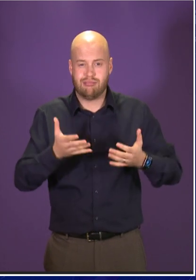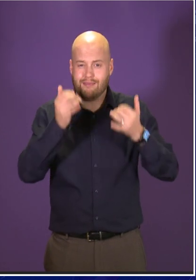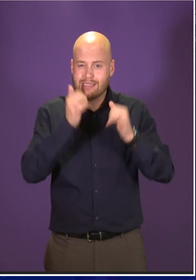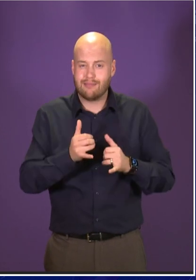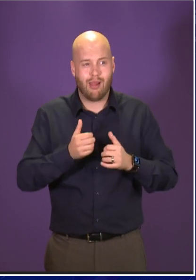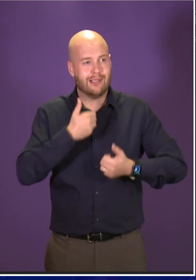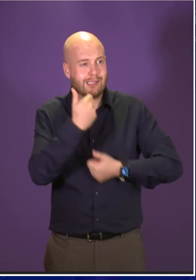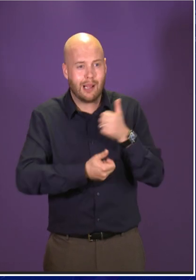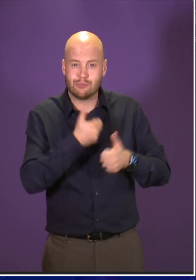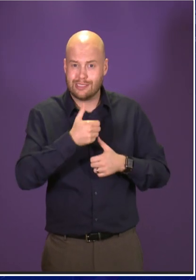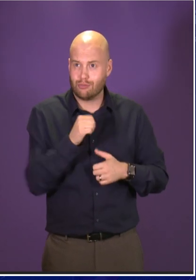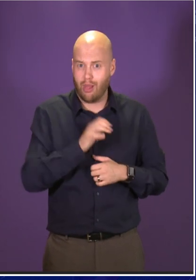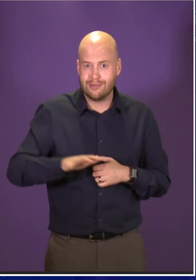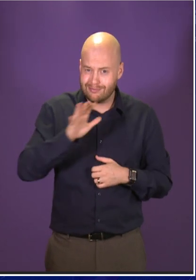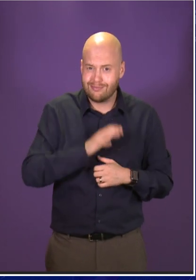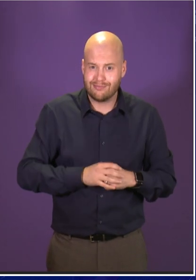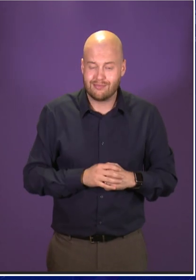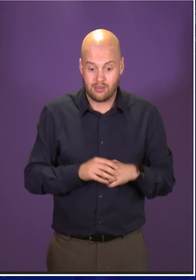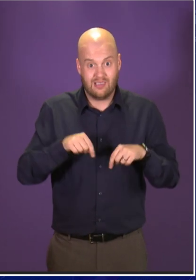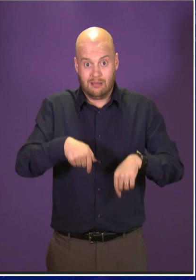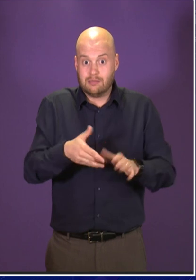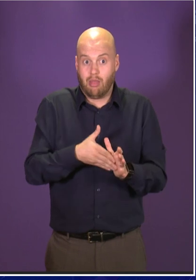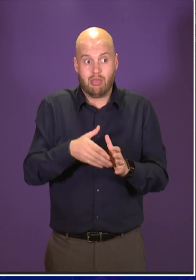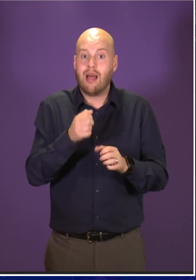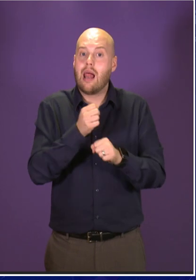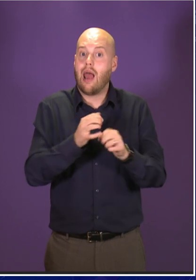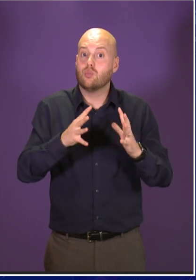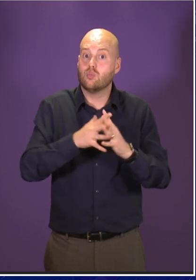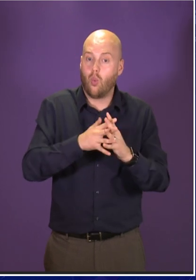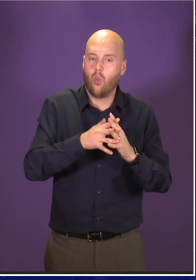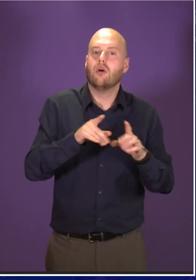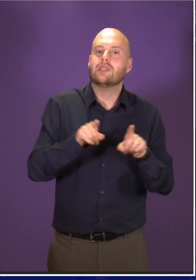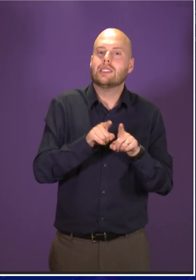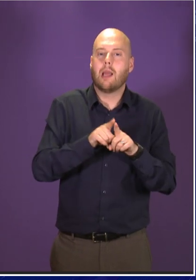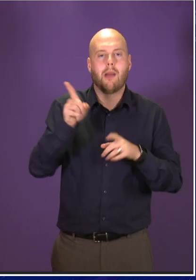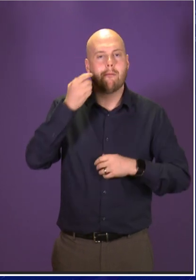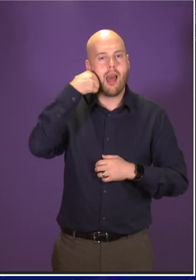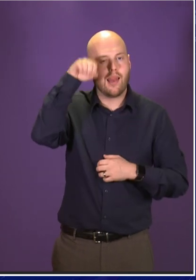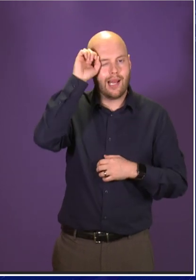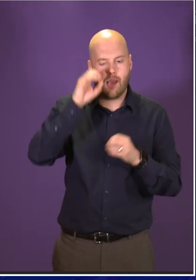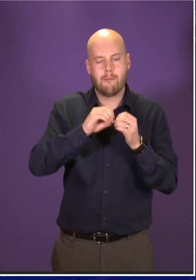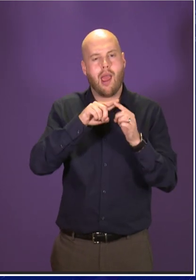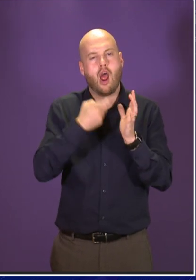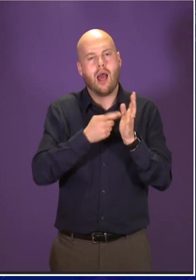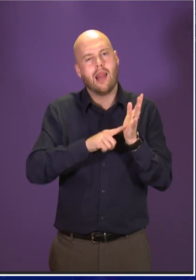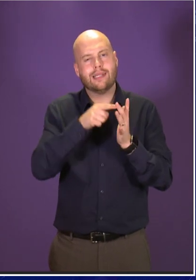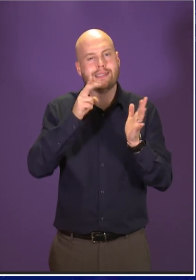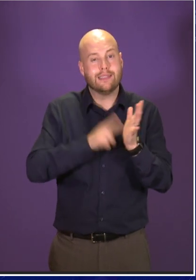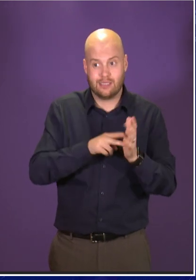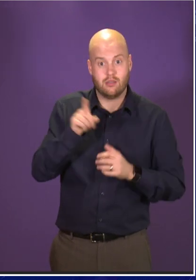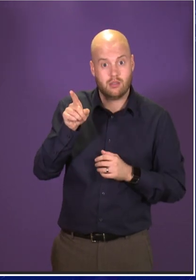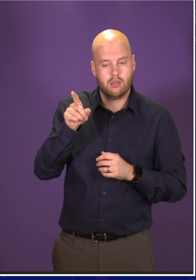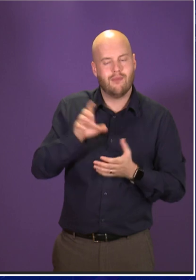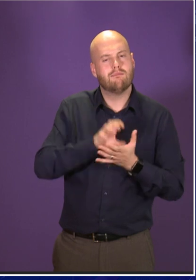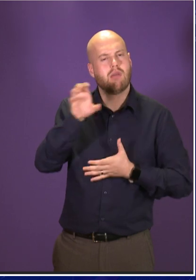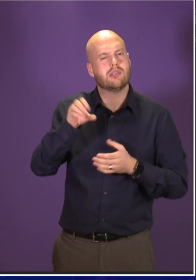Scotland. Just this month, Glasgow, jointly with Berlin, and funded by the Scottish Government, hosted the